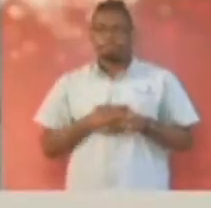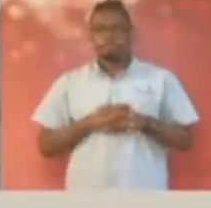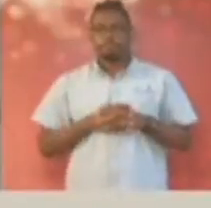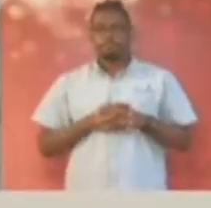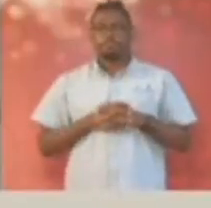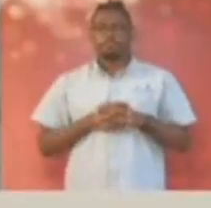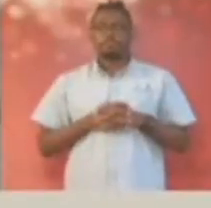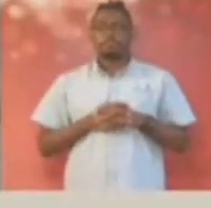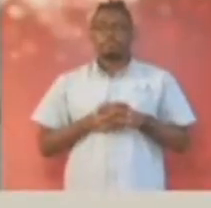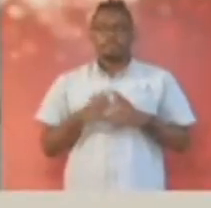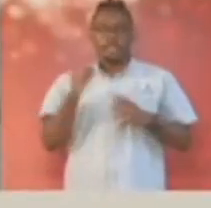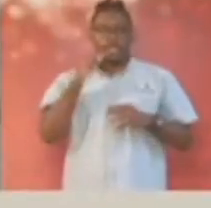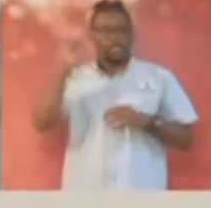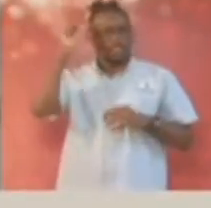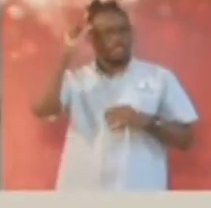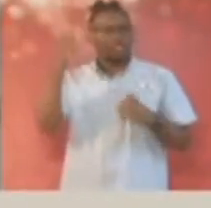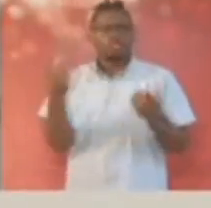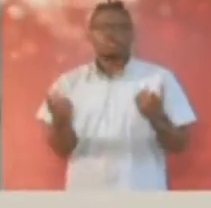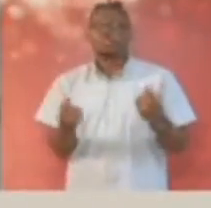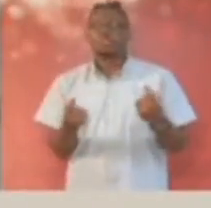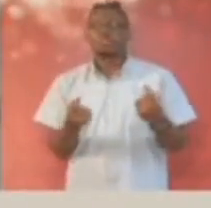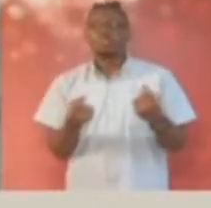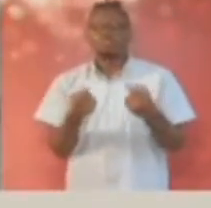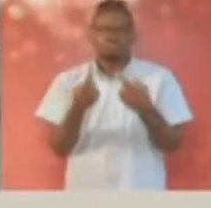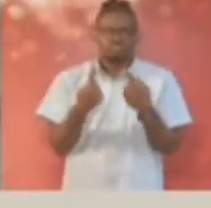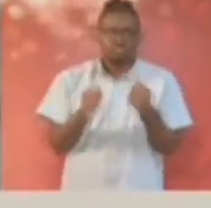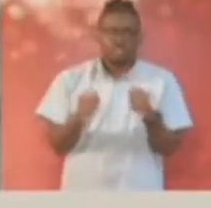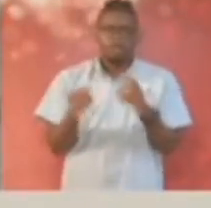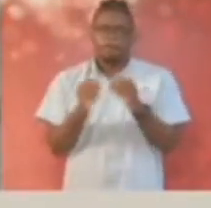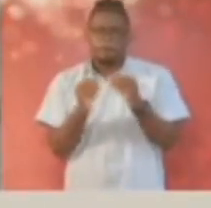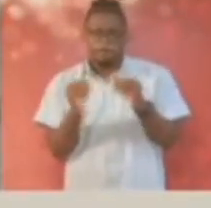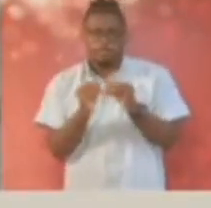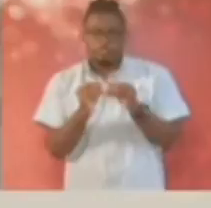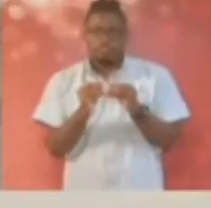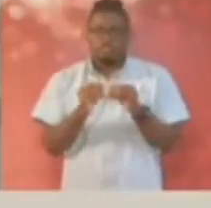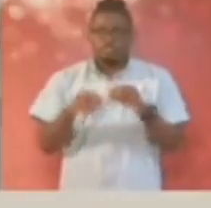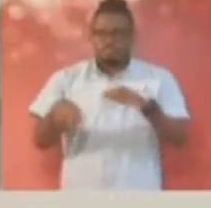been working in strengthening the primary healthcare networks.